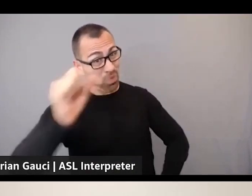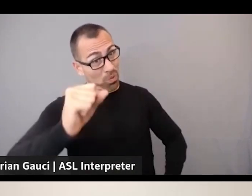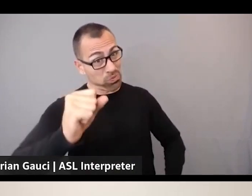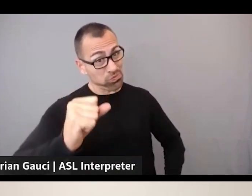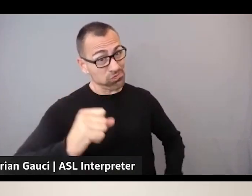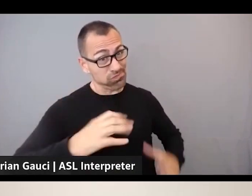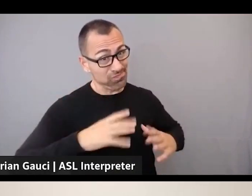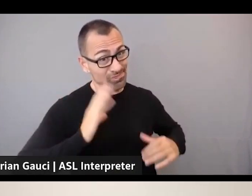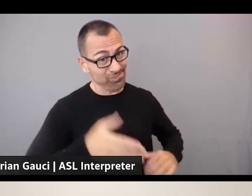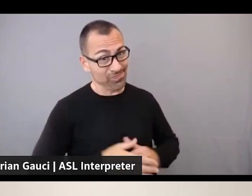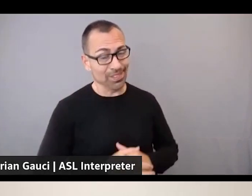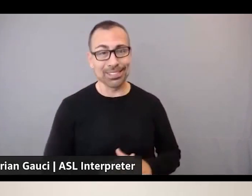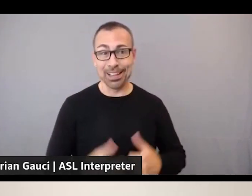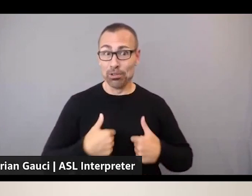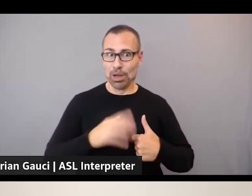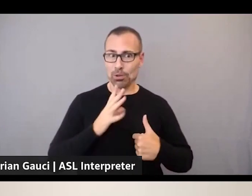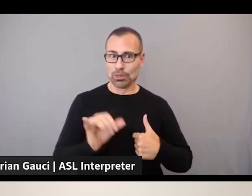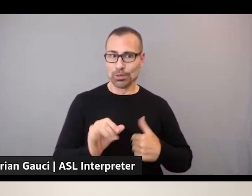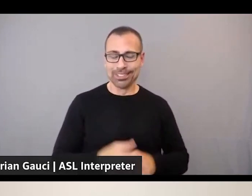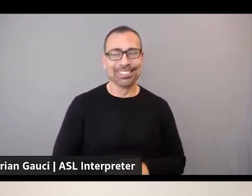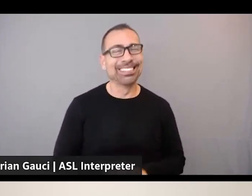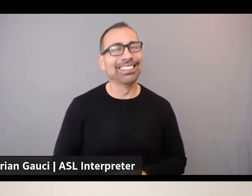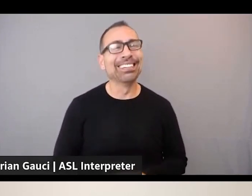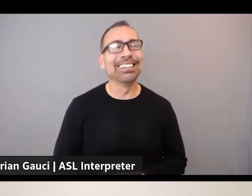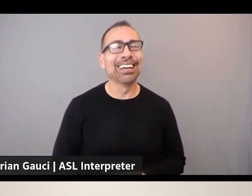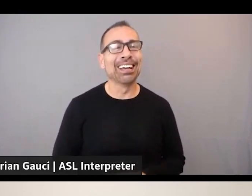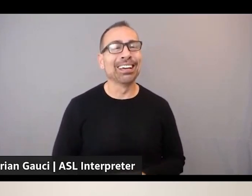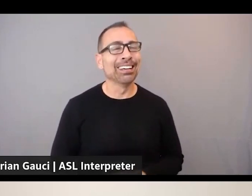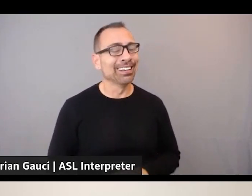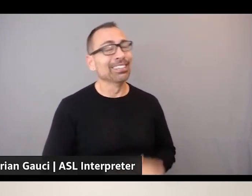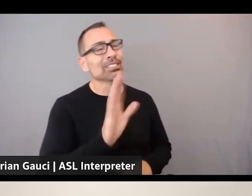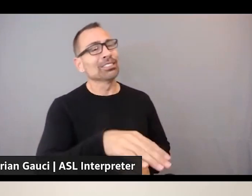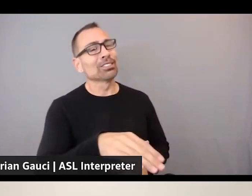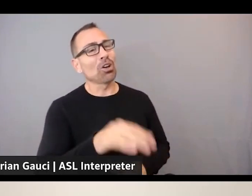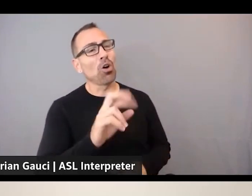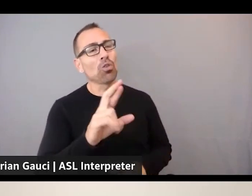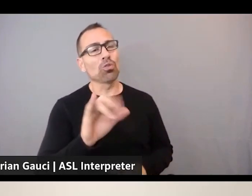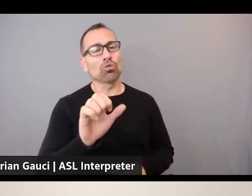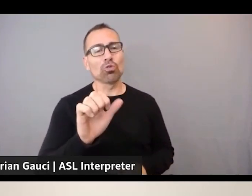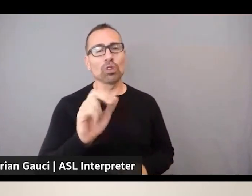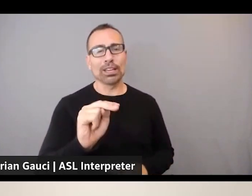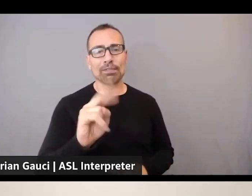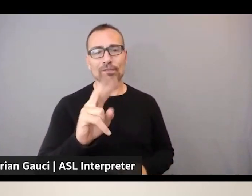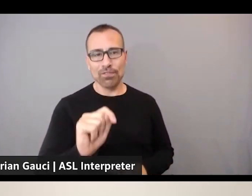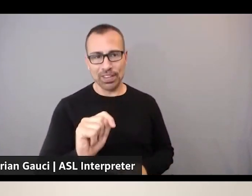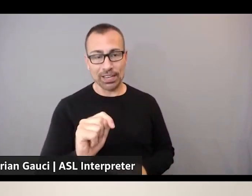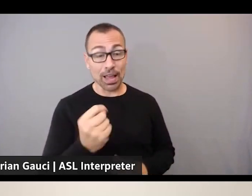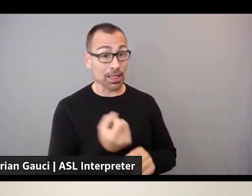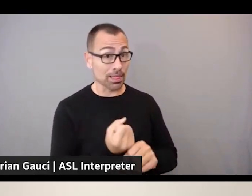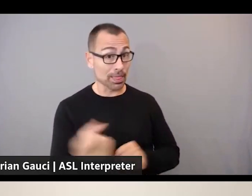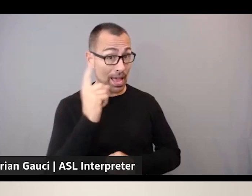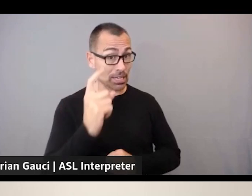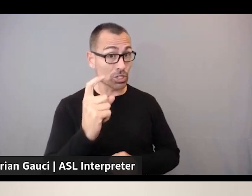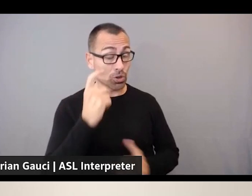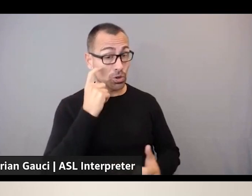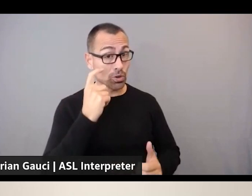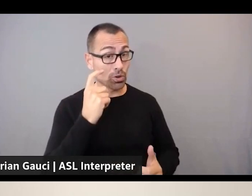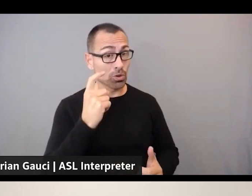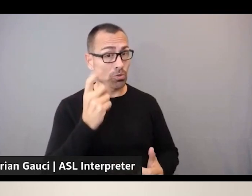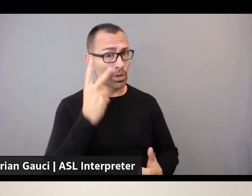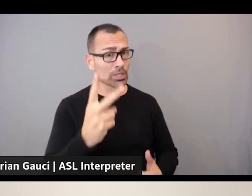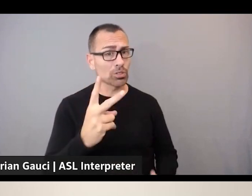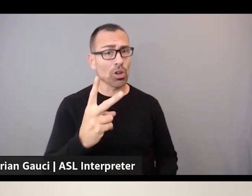Speaking of, so reInvent last year actually is what gave us Bedrock in preview, I believe, if I'm